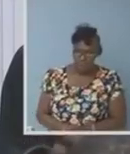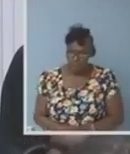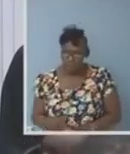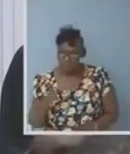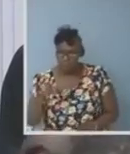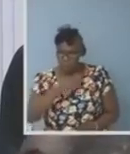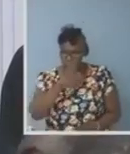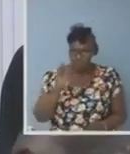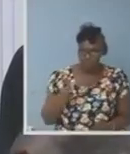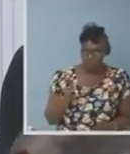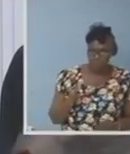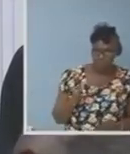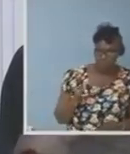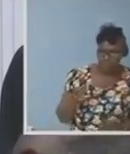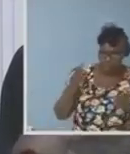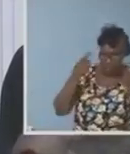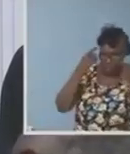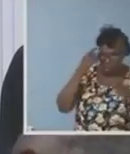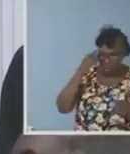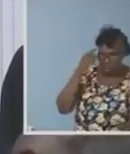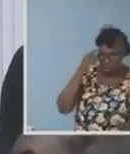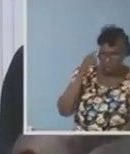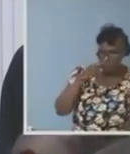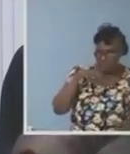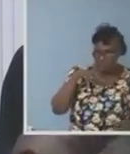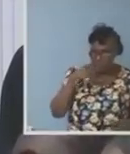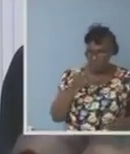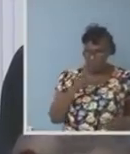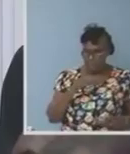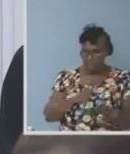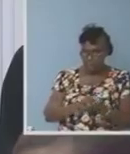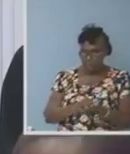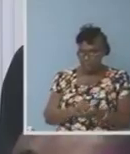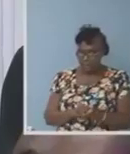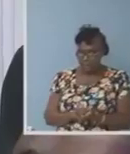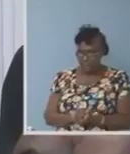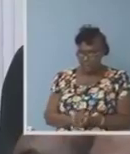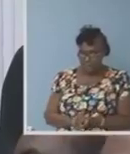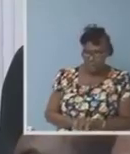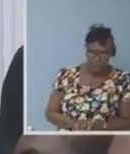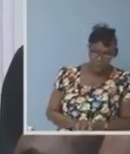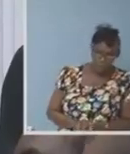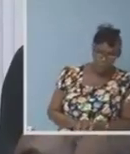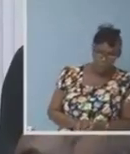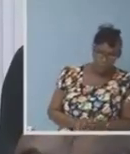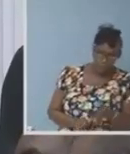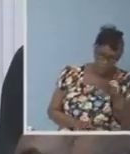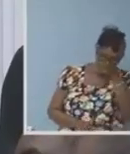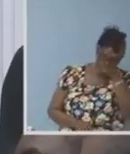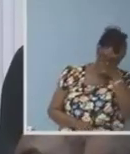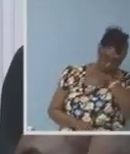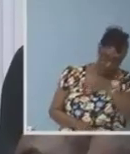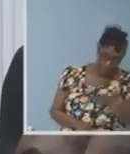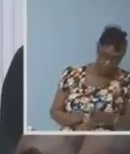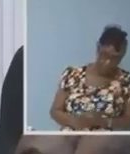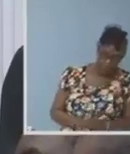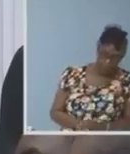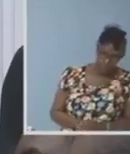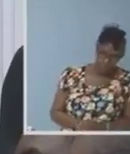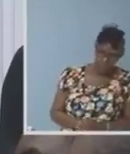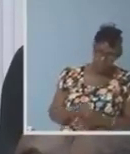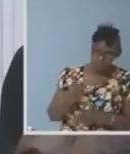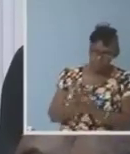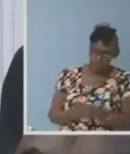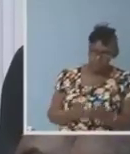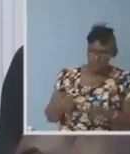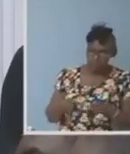Secretary, we know that the government stated that no mass gatherings, but some essential services would have to stay open,